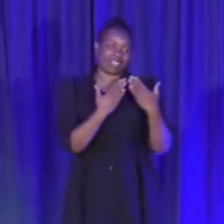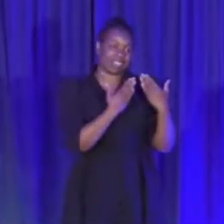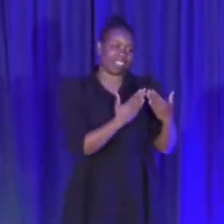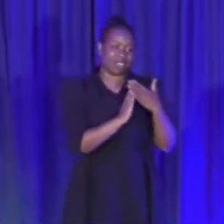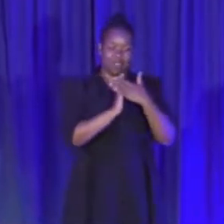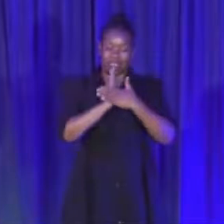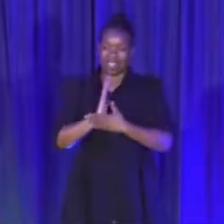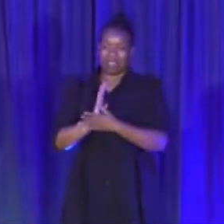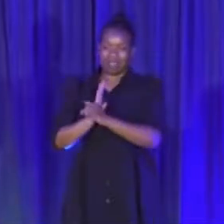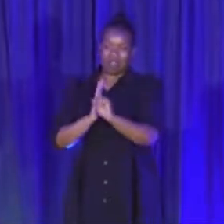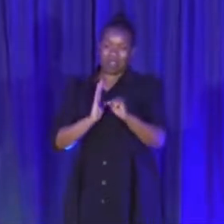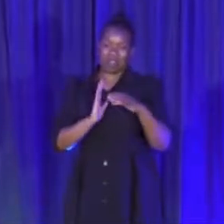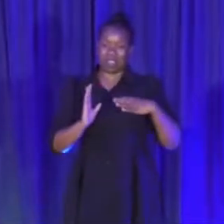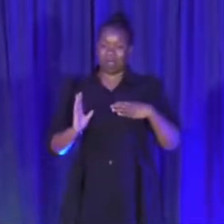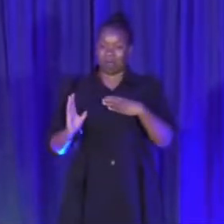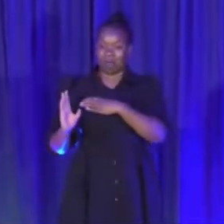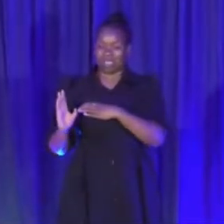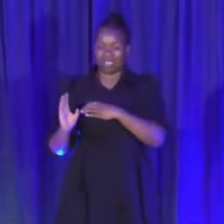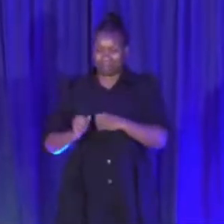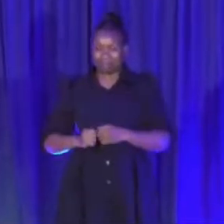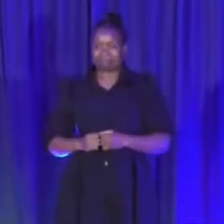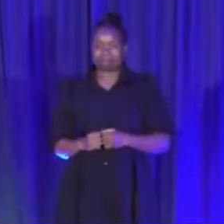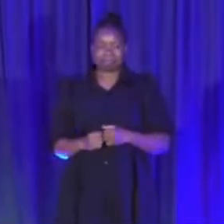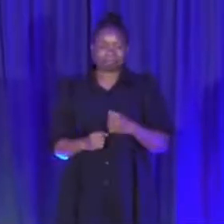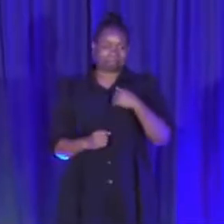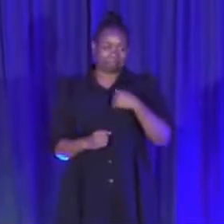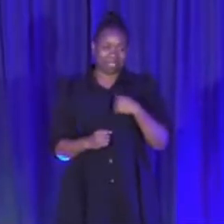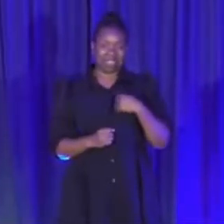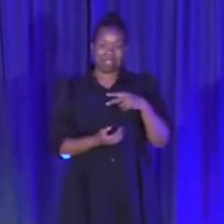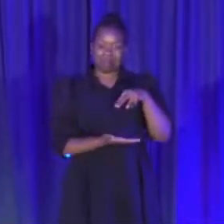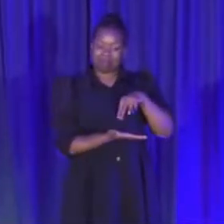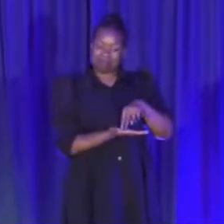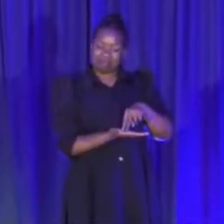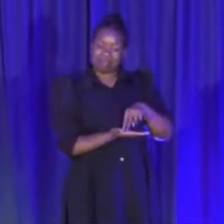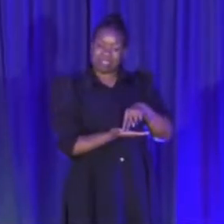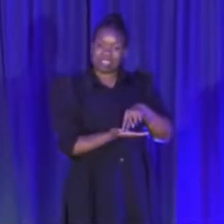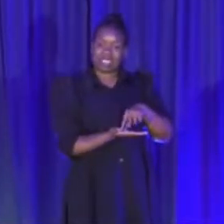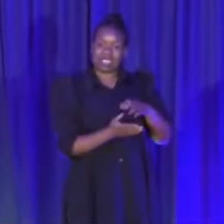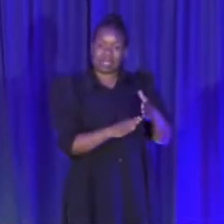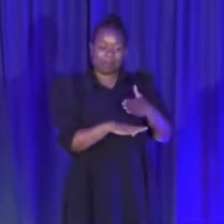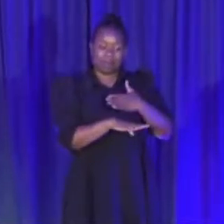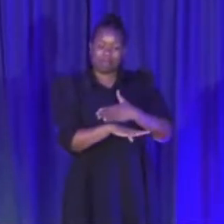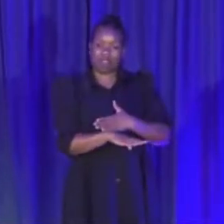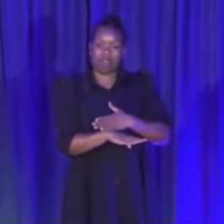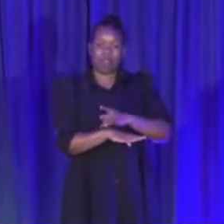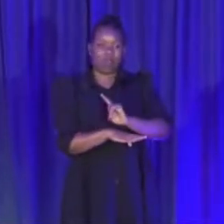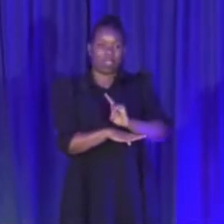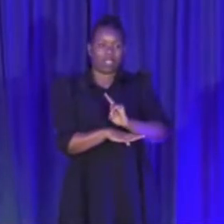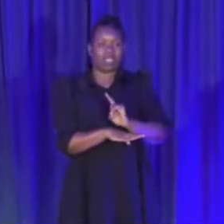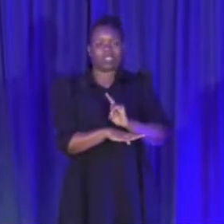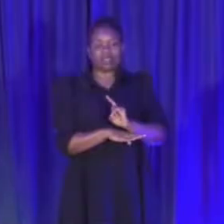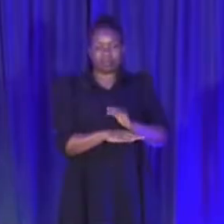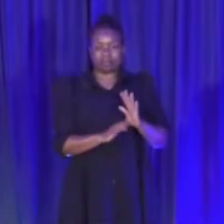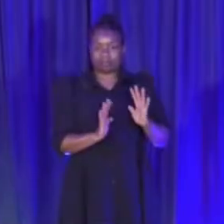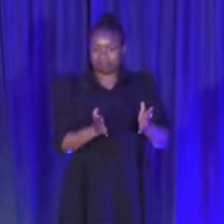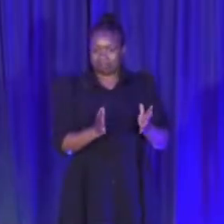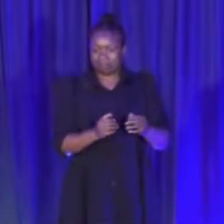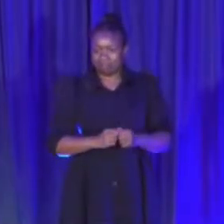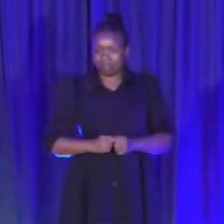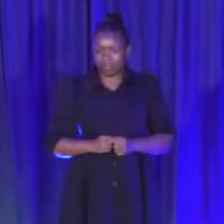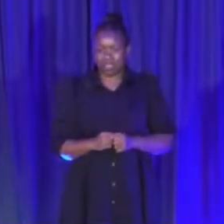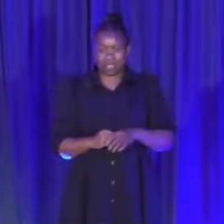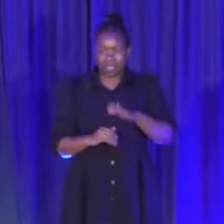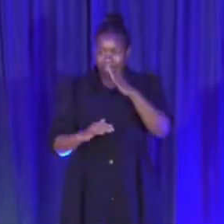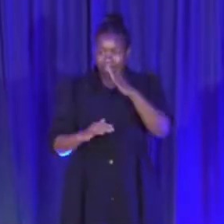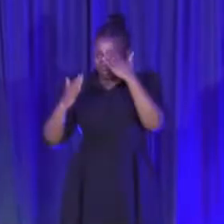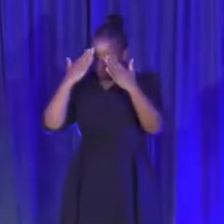the Commission. I stand on the protocol that is before, that has come before, in